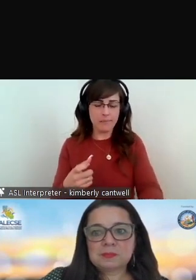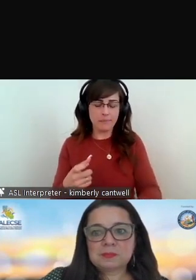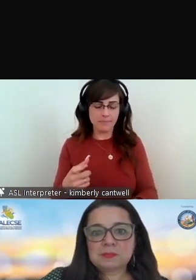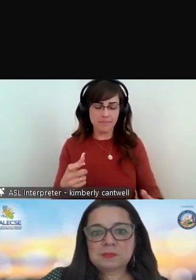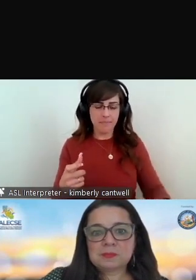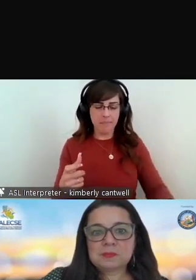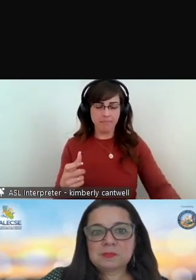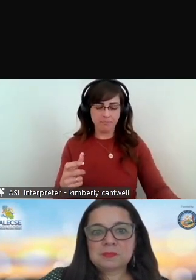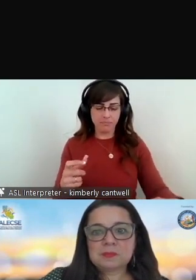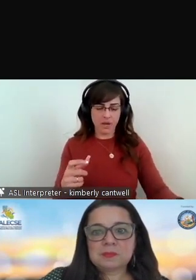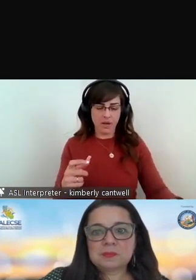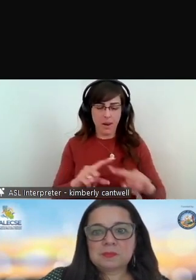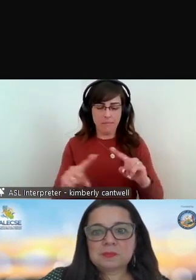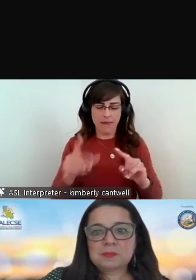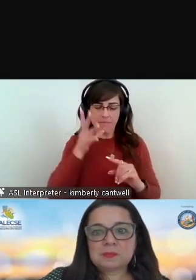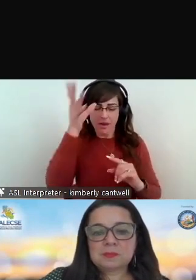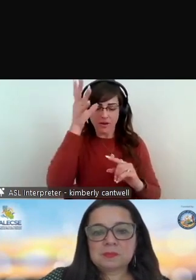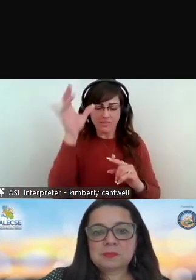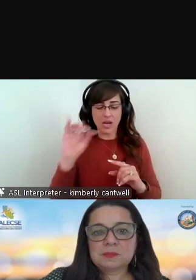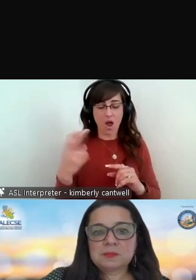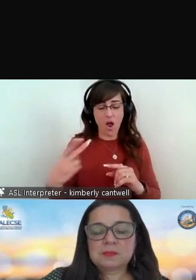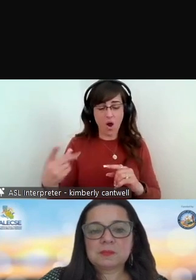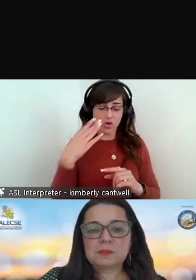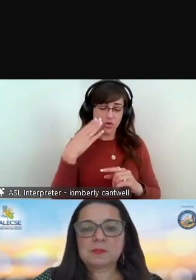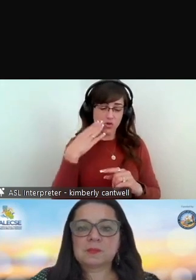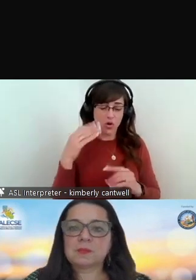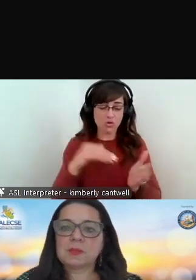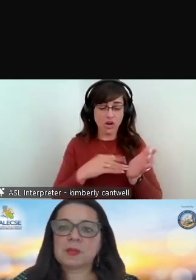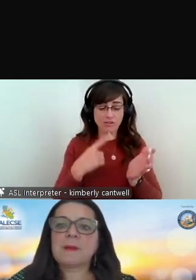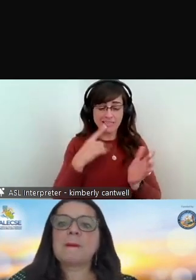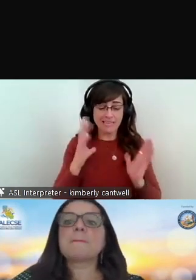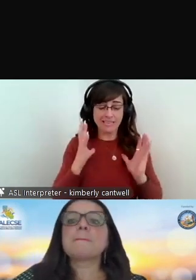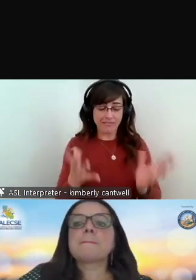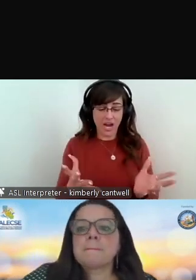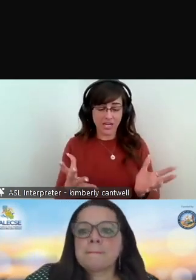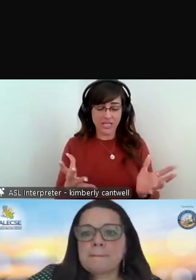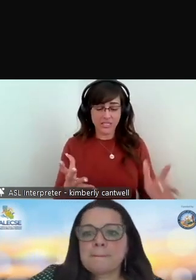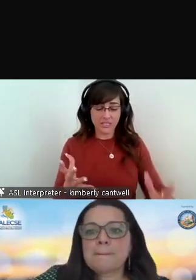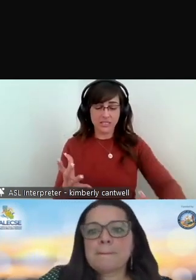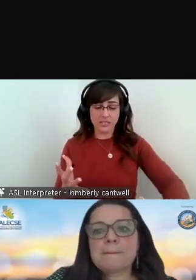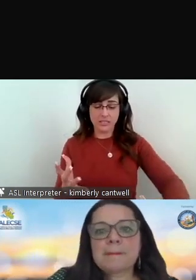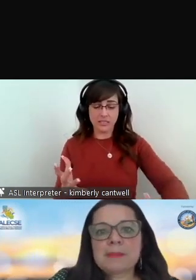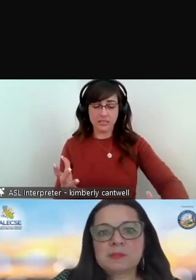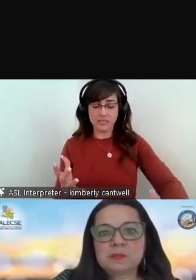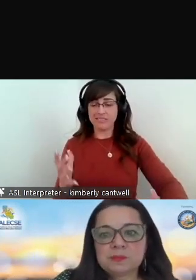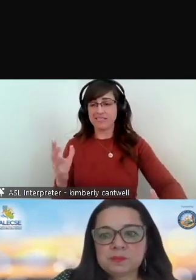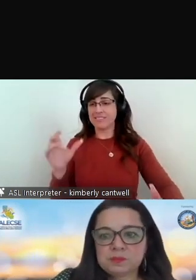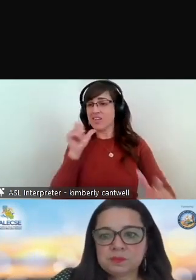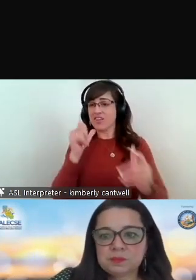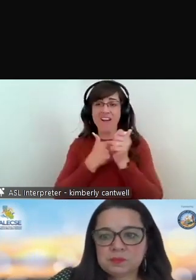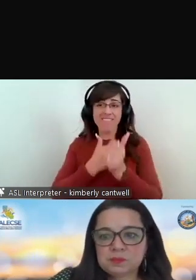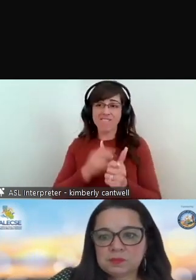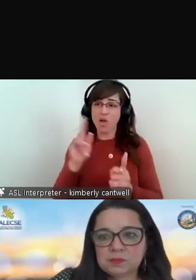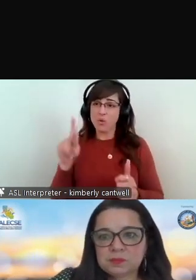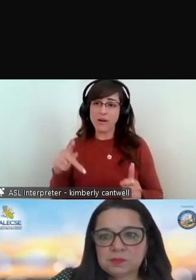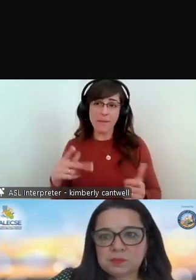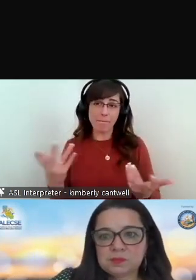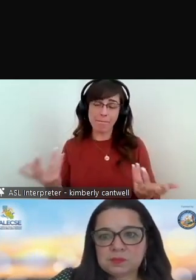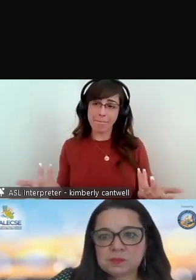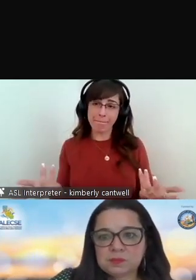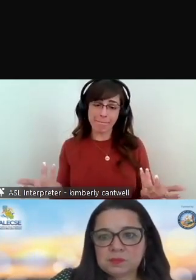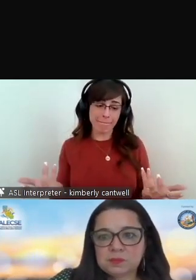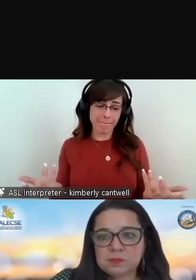from the parent, but the parent's like, well, the doctor say it's fine, and they're not following up.